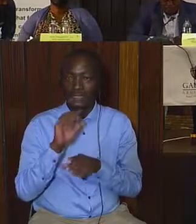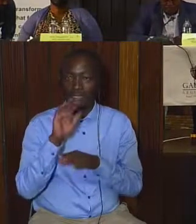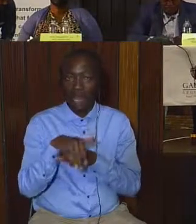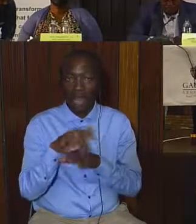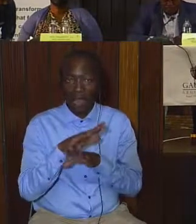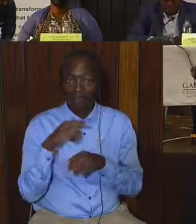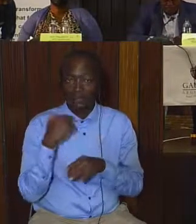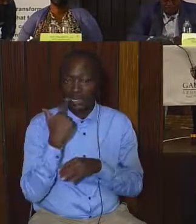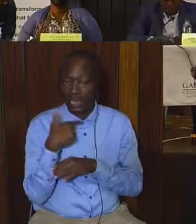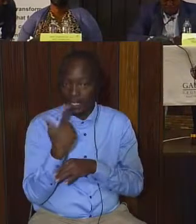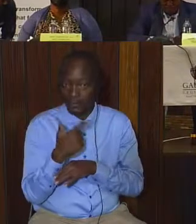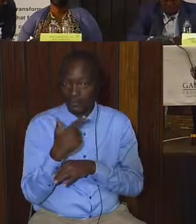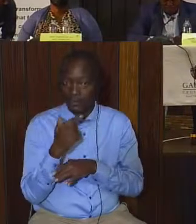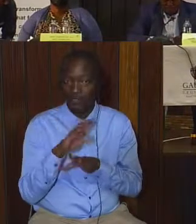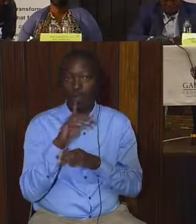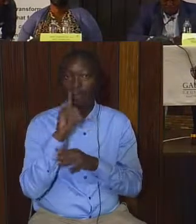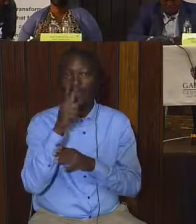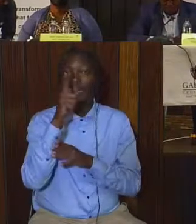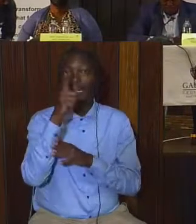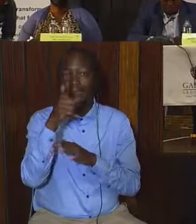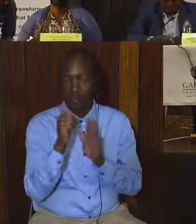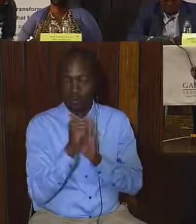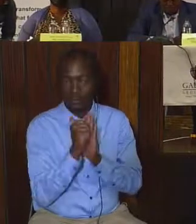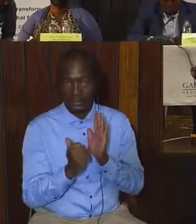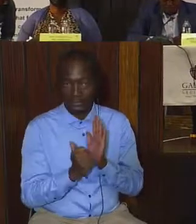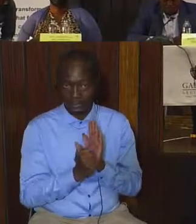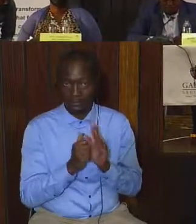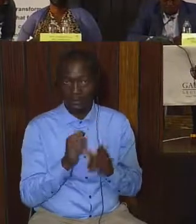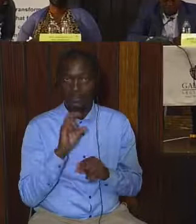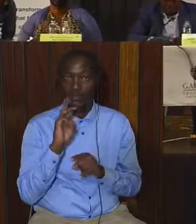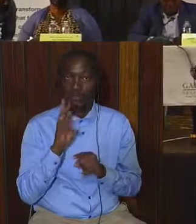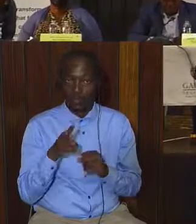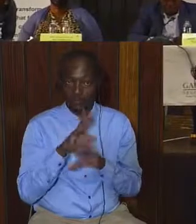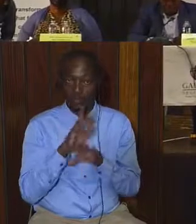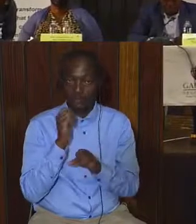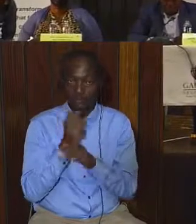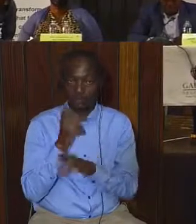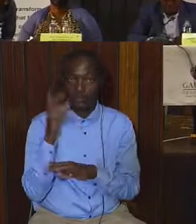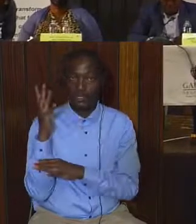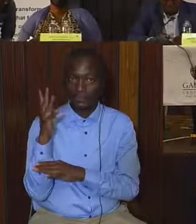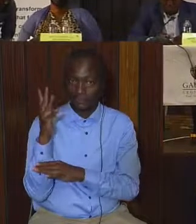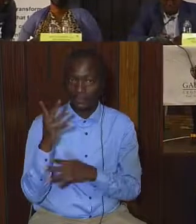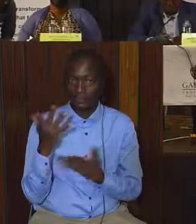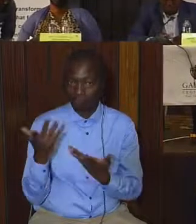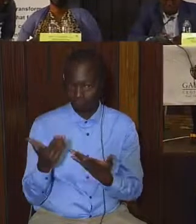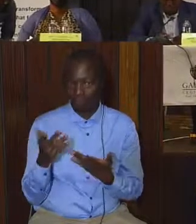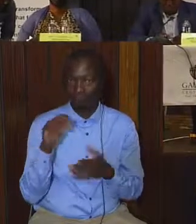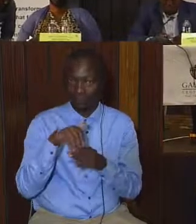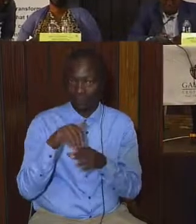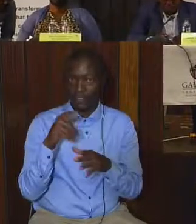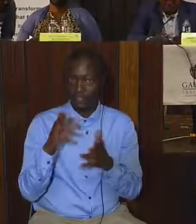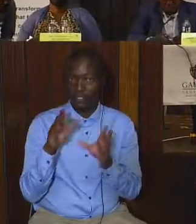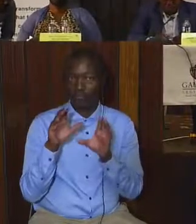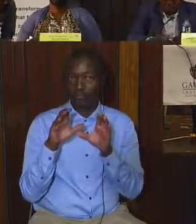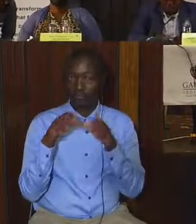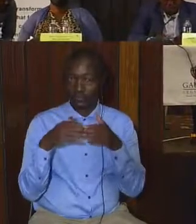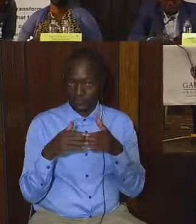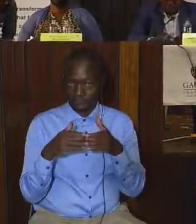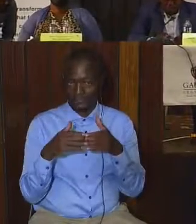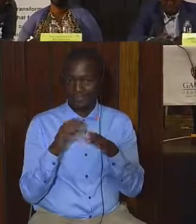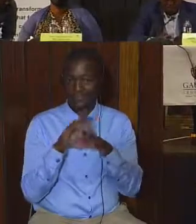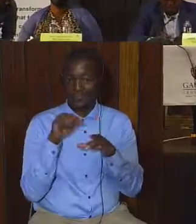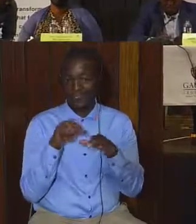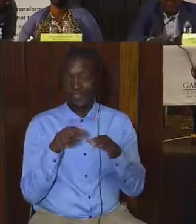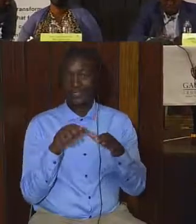when we reconvene, or later on the agenda, we will put that presentation to the committee and to see